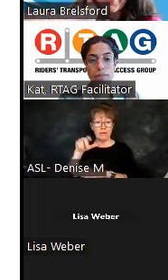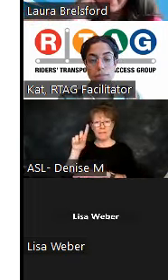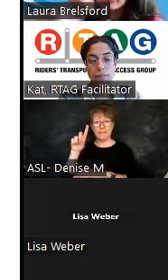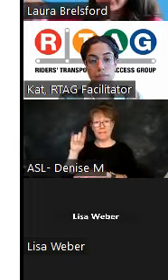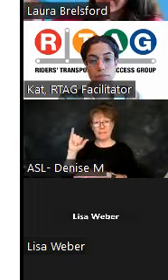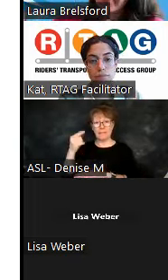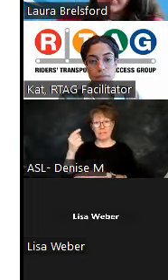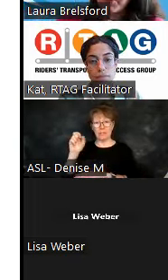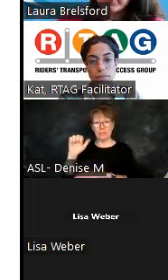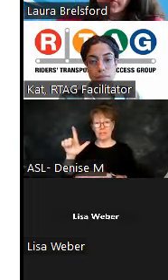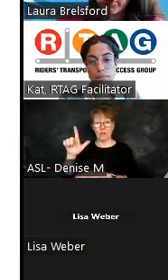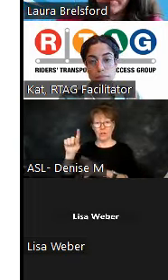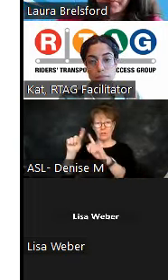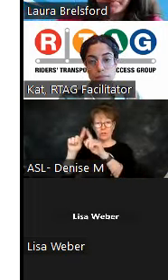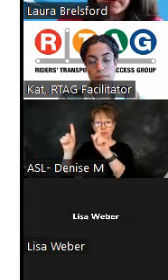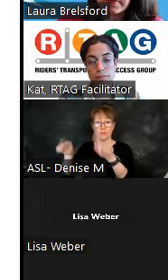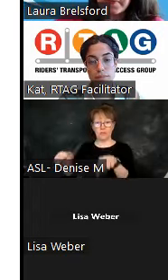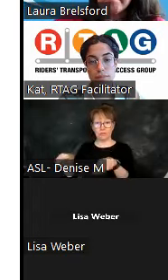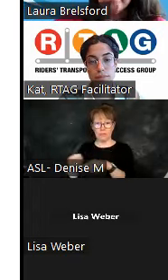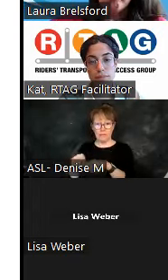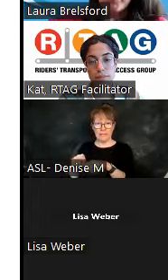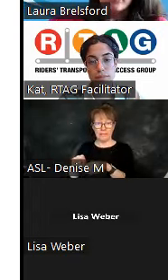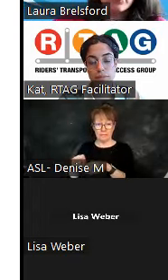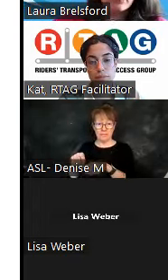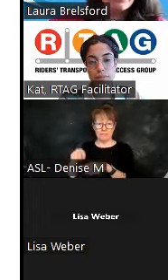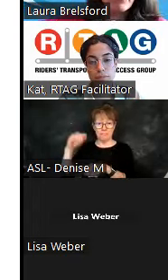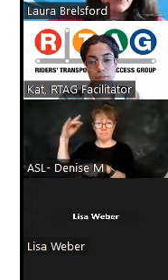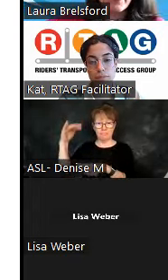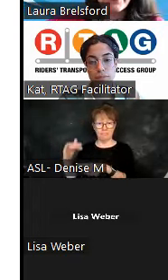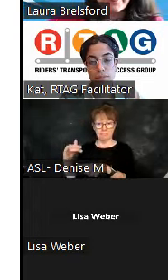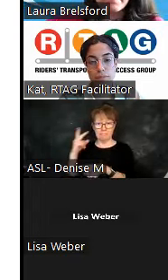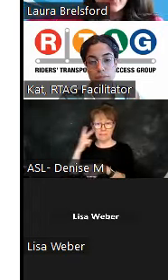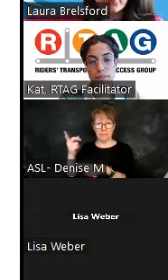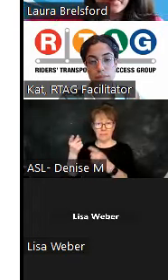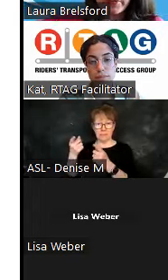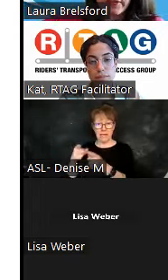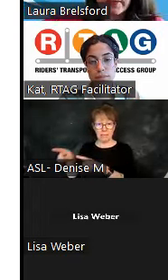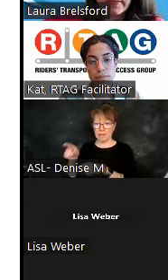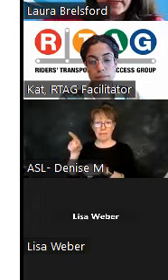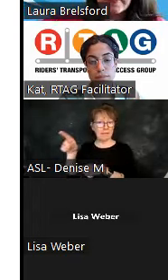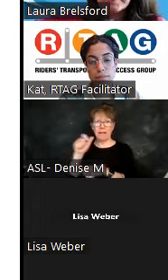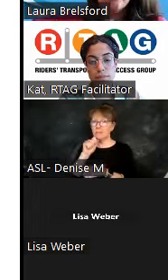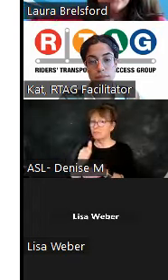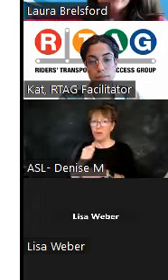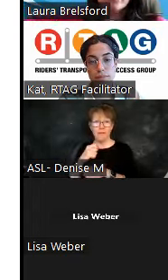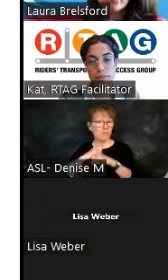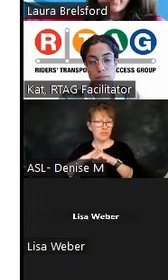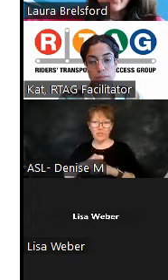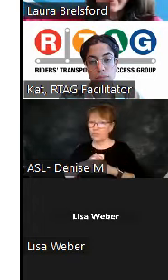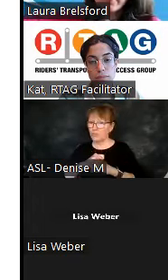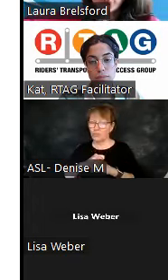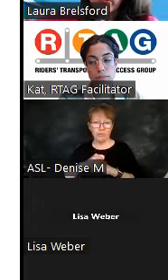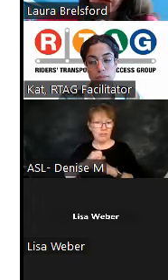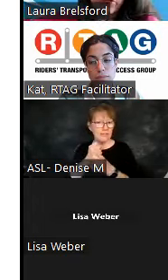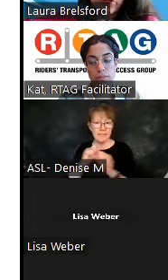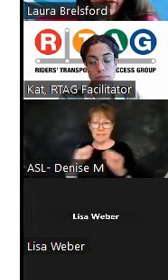those are actually not for security purposes. Those are for the motor persons, so that when